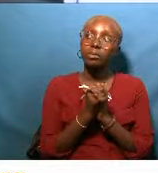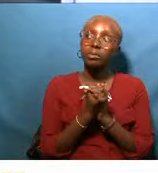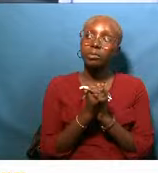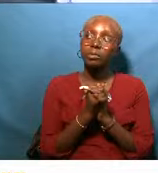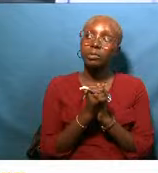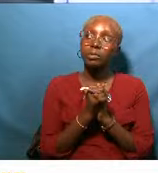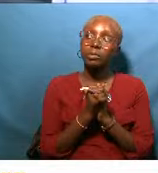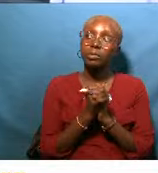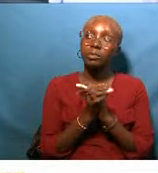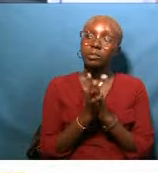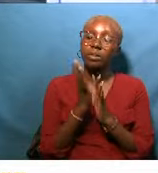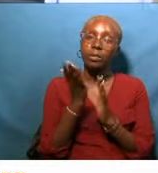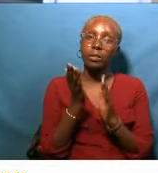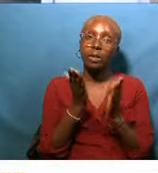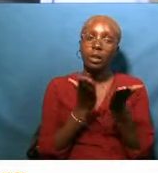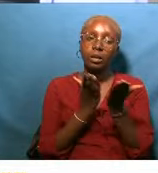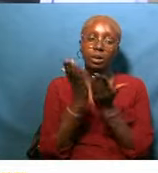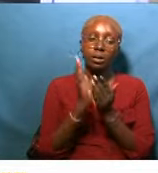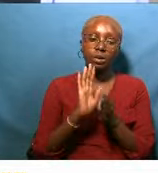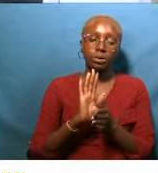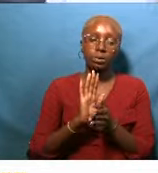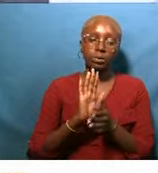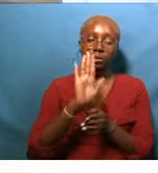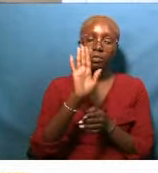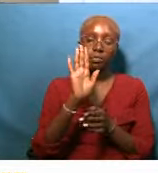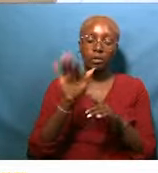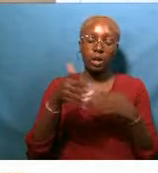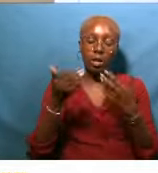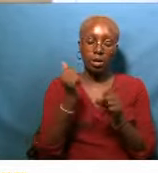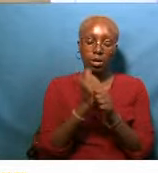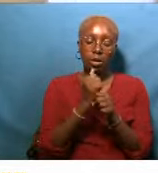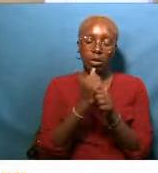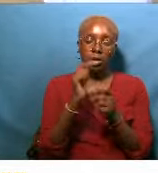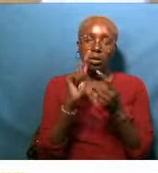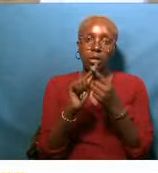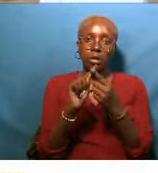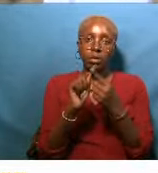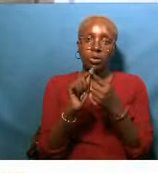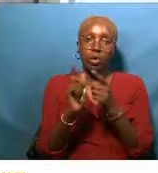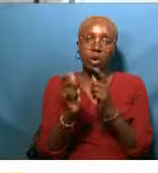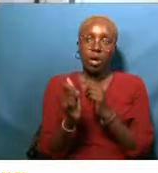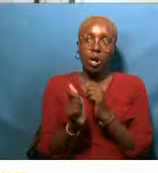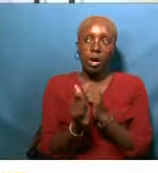You did to the apostles, the way you did to the apostles on the day of Pentecost.